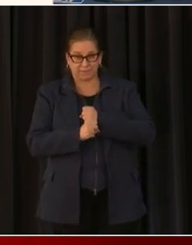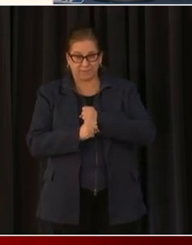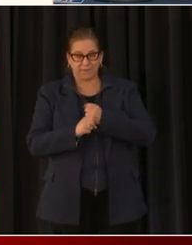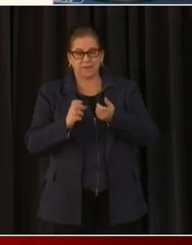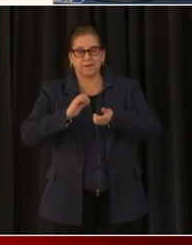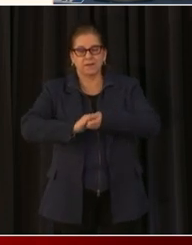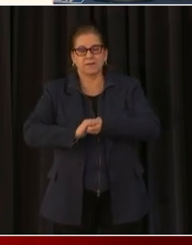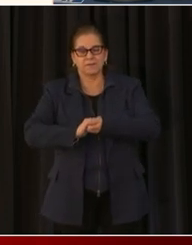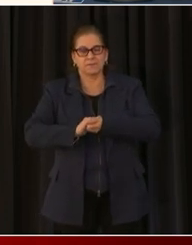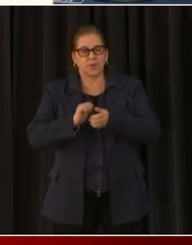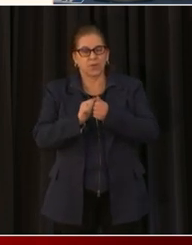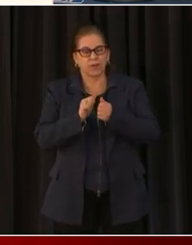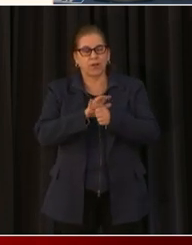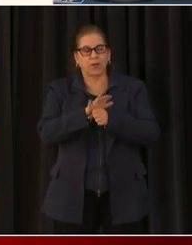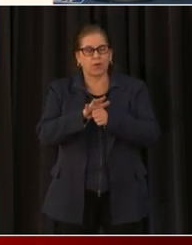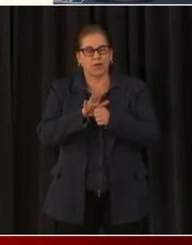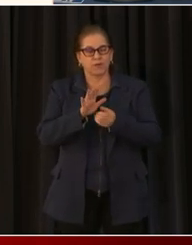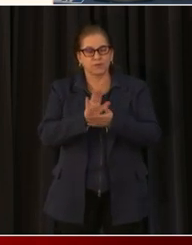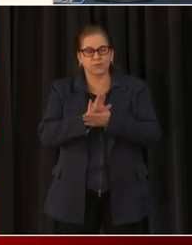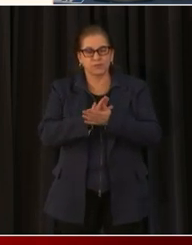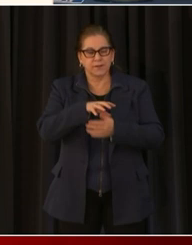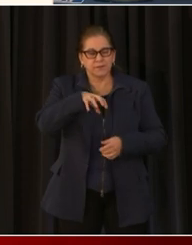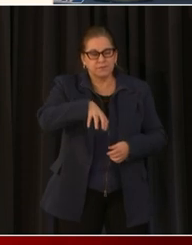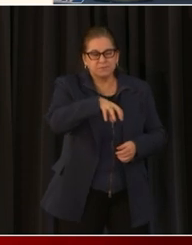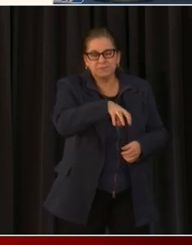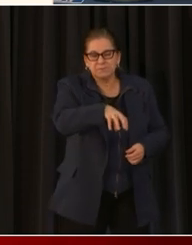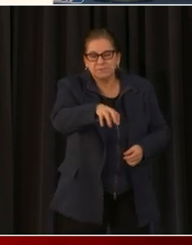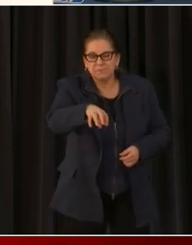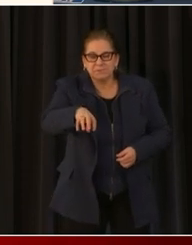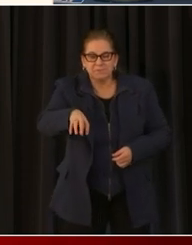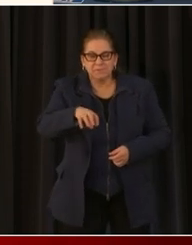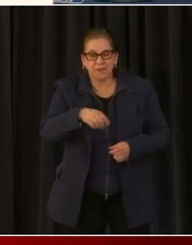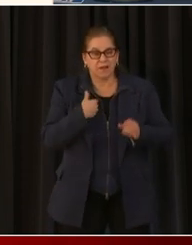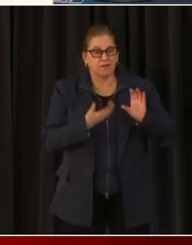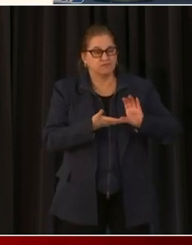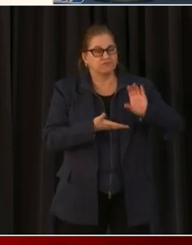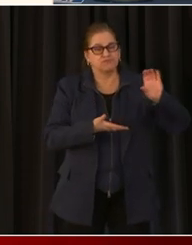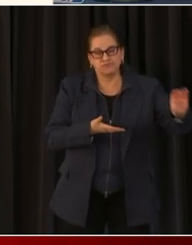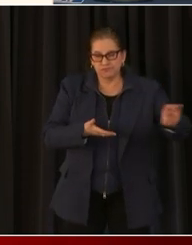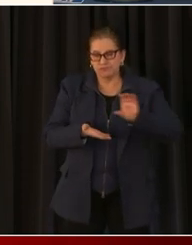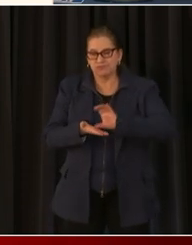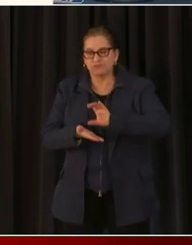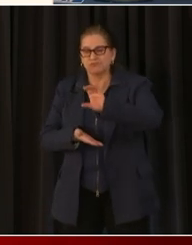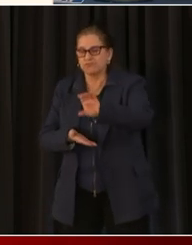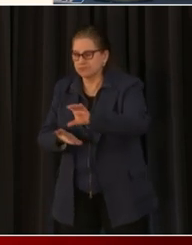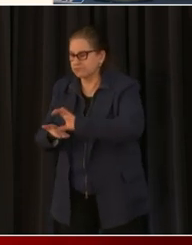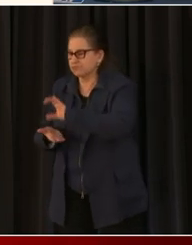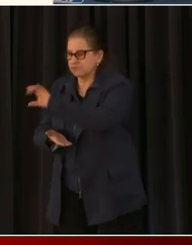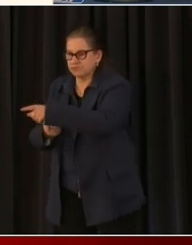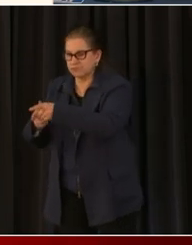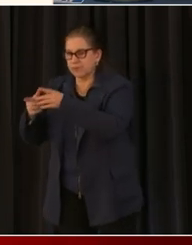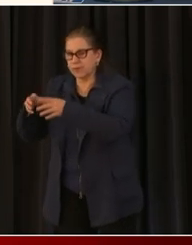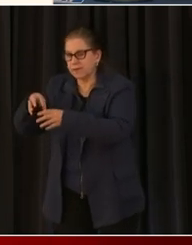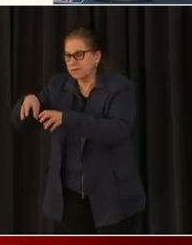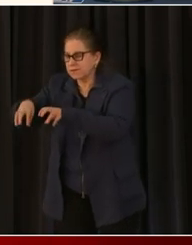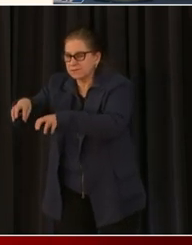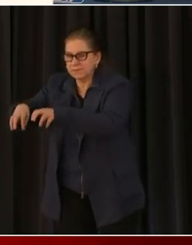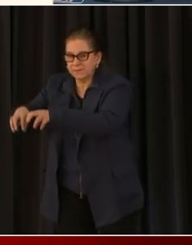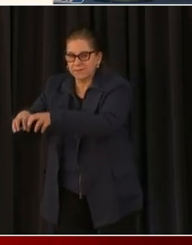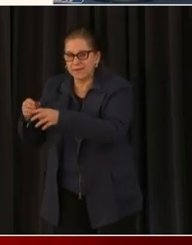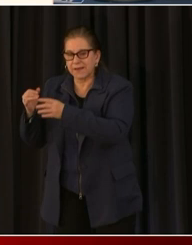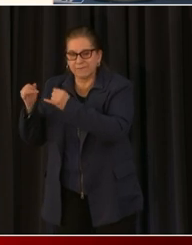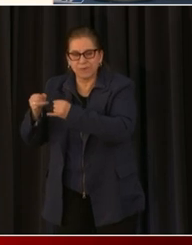to help finalize their staffing plan and also organize any other supports that are anticipated for